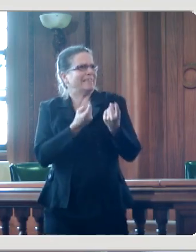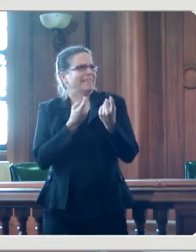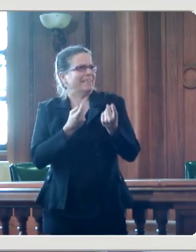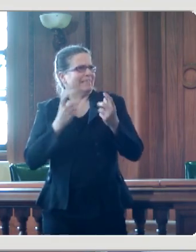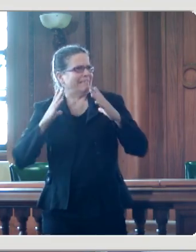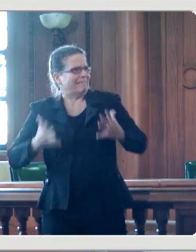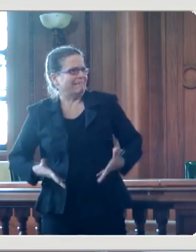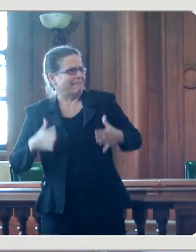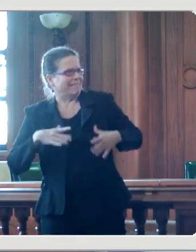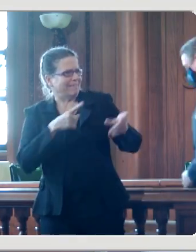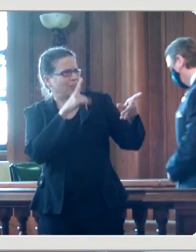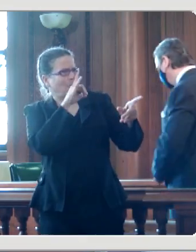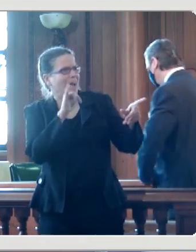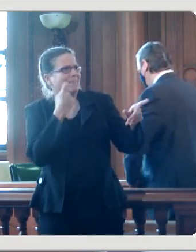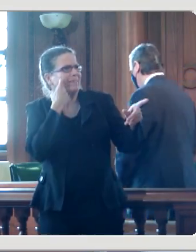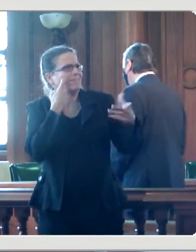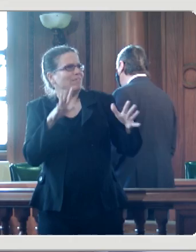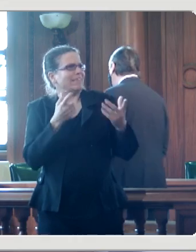Keeley.